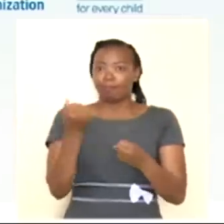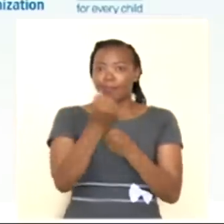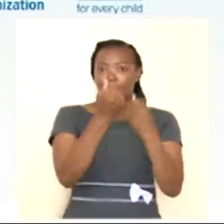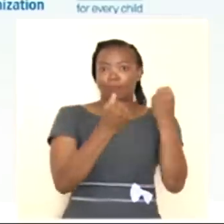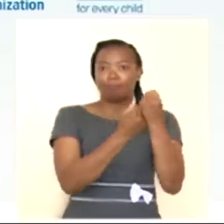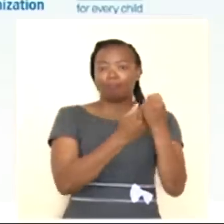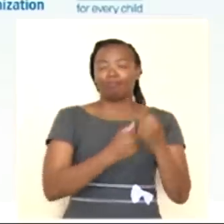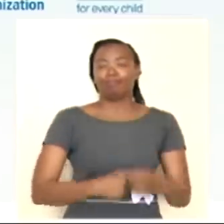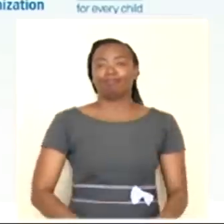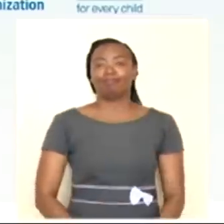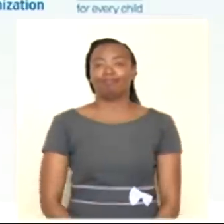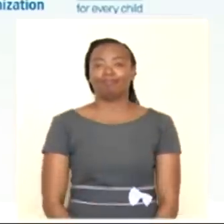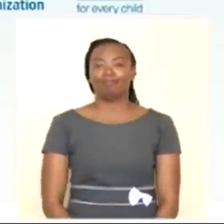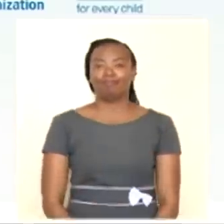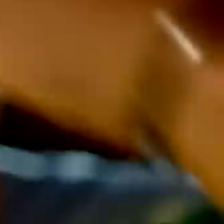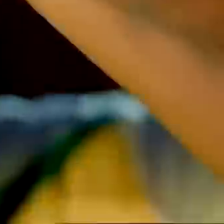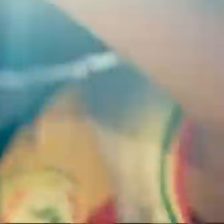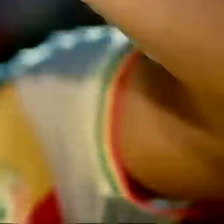partners.